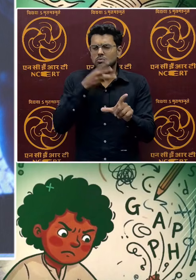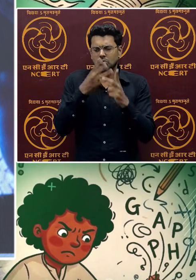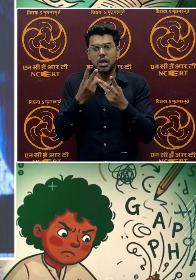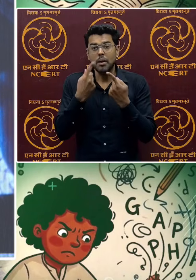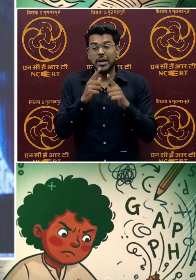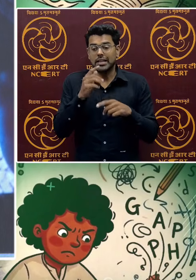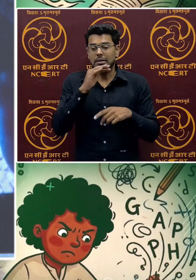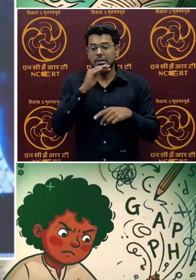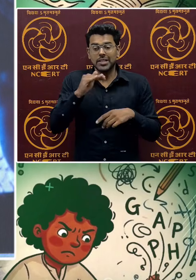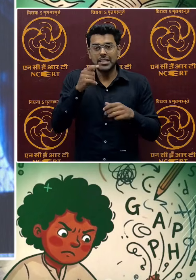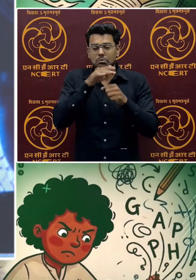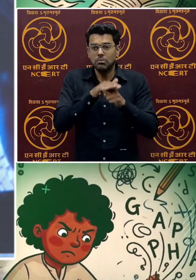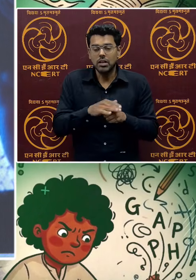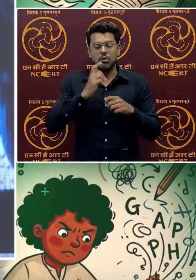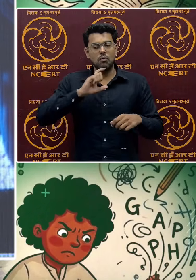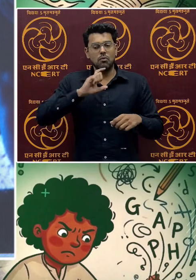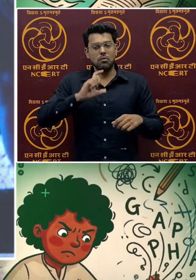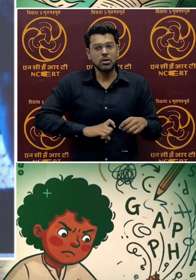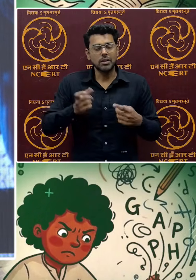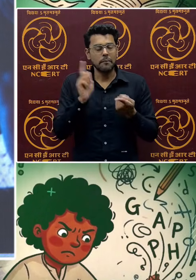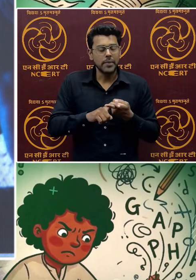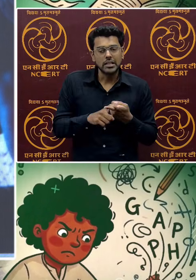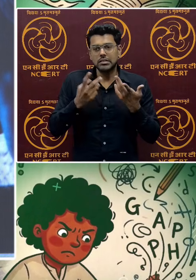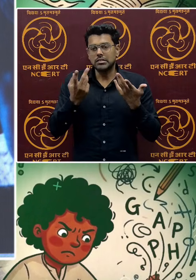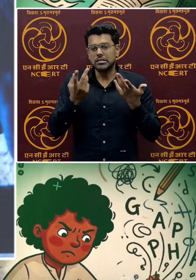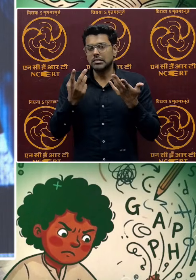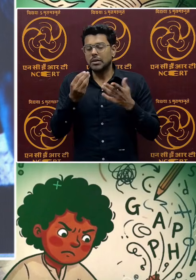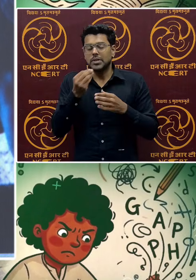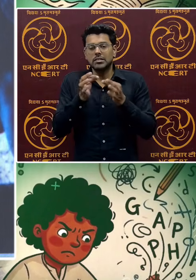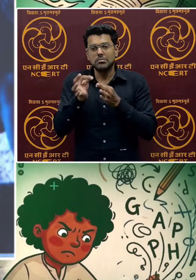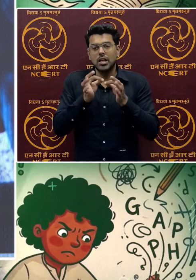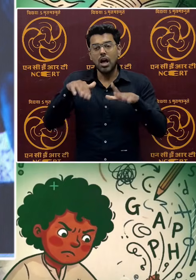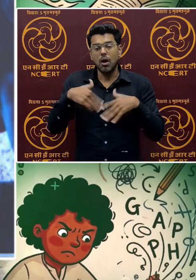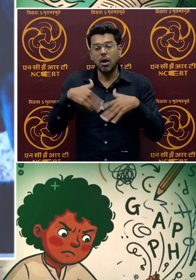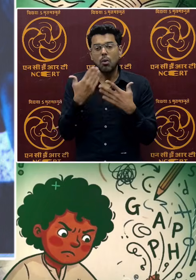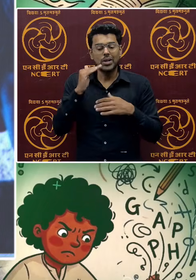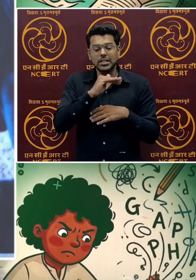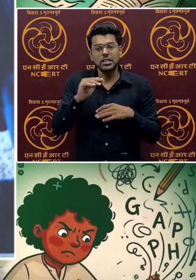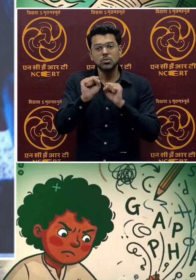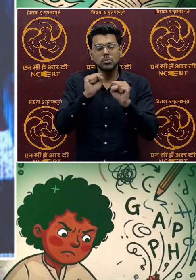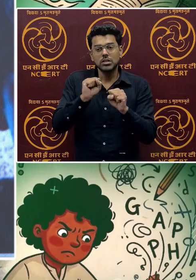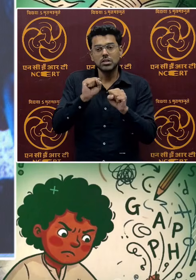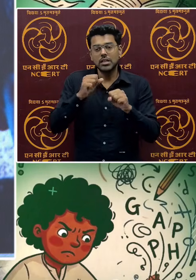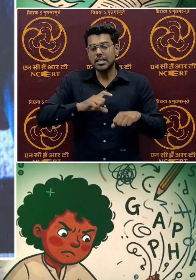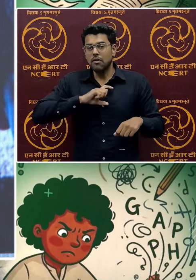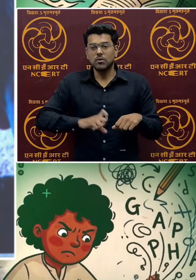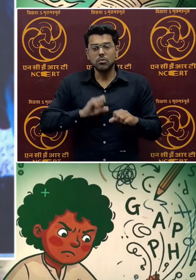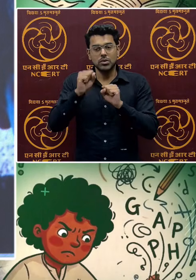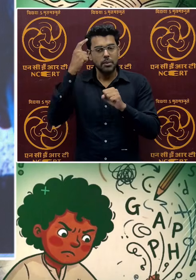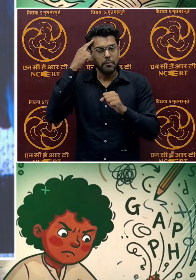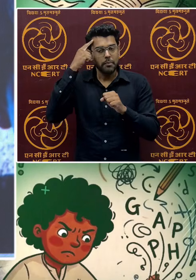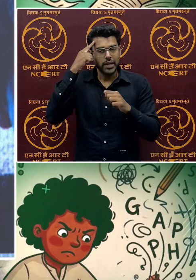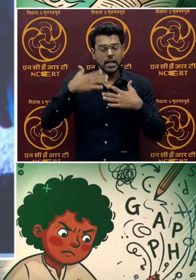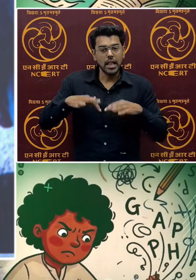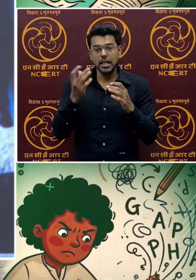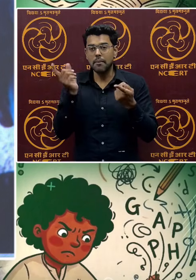repeatedly humiliated, confidence is low, demotivated. So please tell us what happens to a child's self-esteem and his mental health